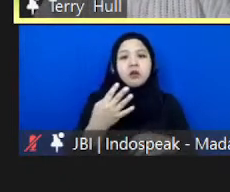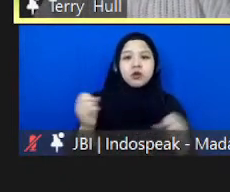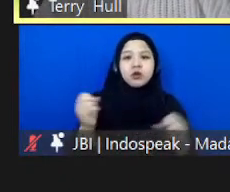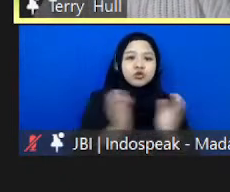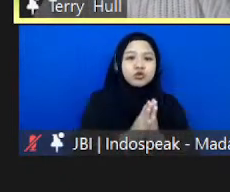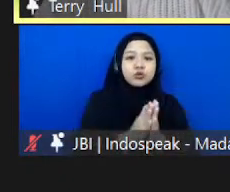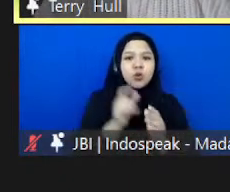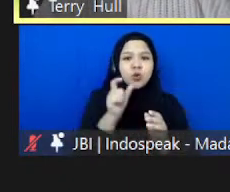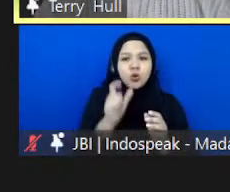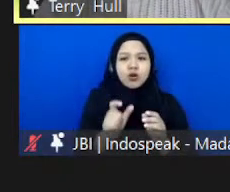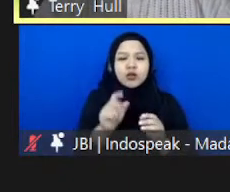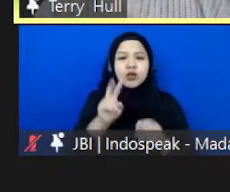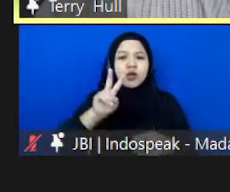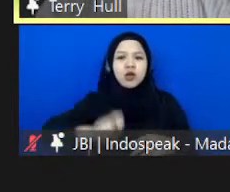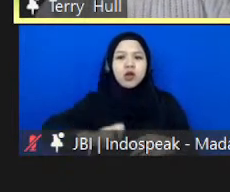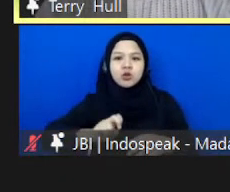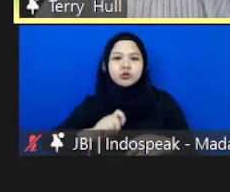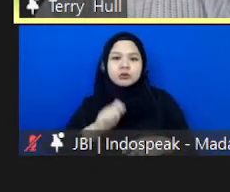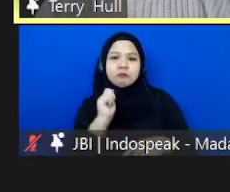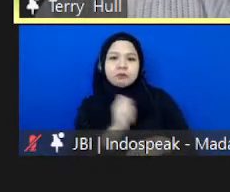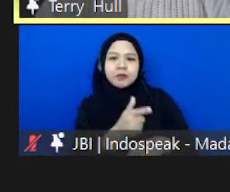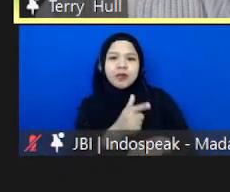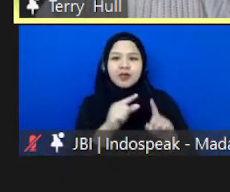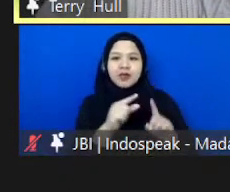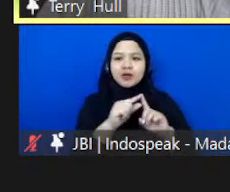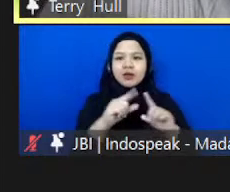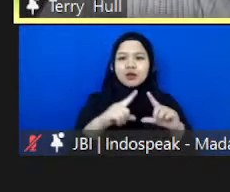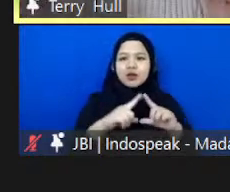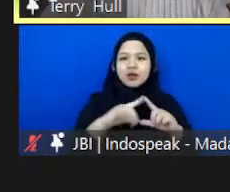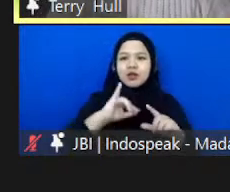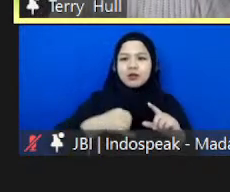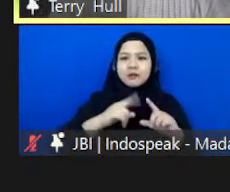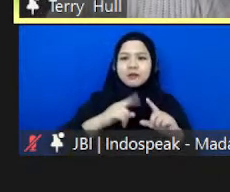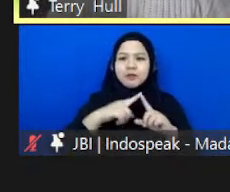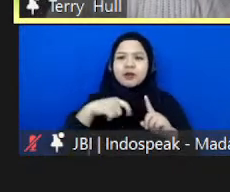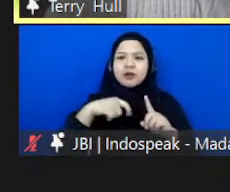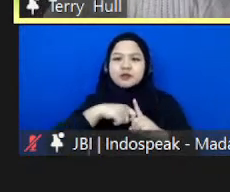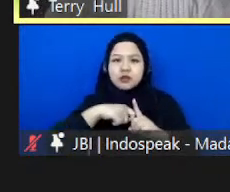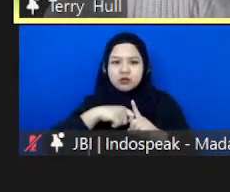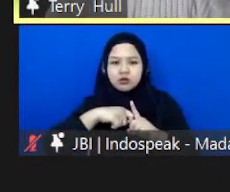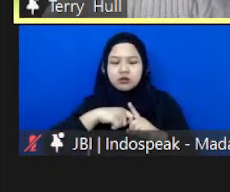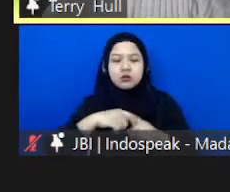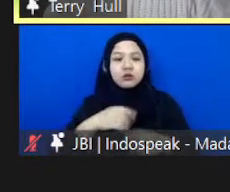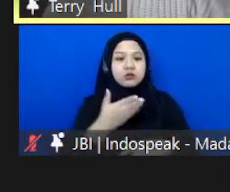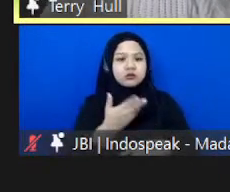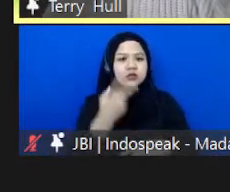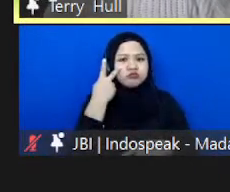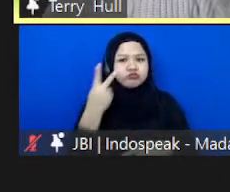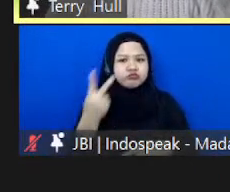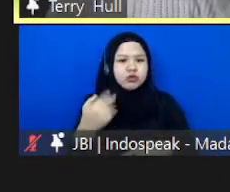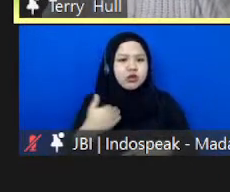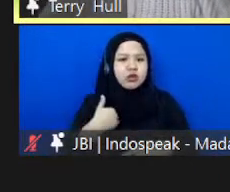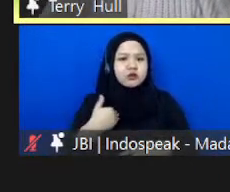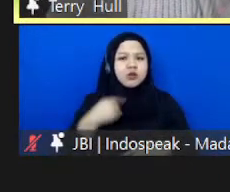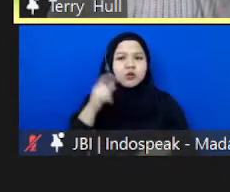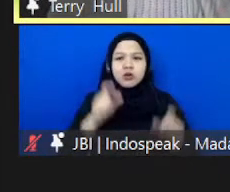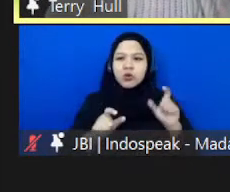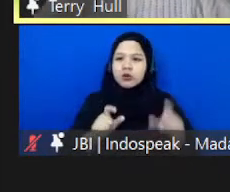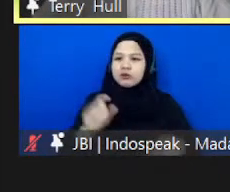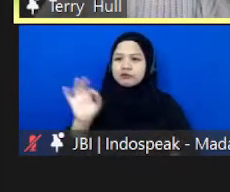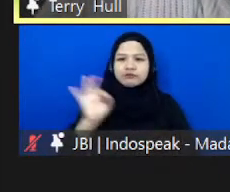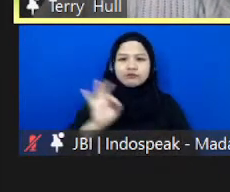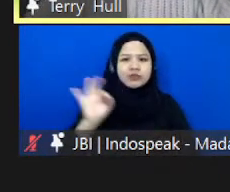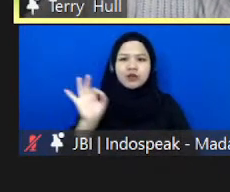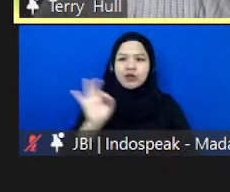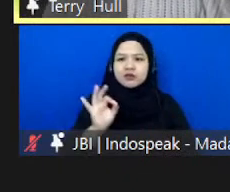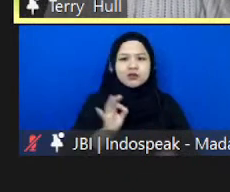be paying taxes. Instead, he found that if people did not have a